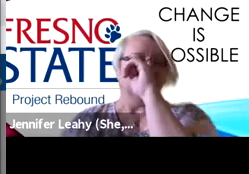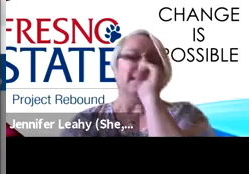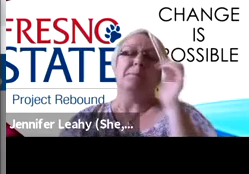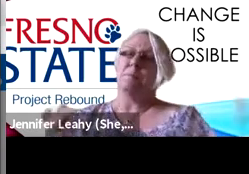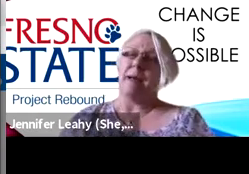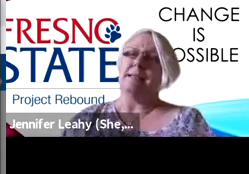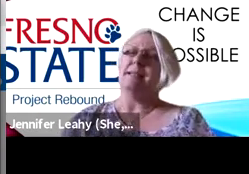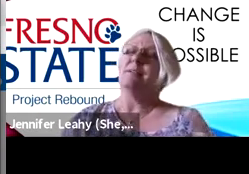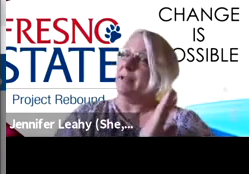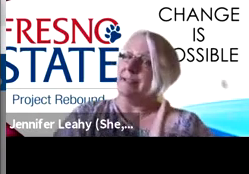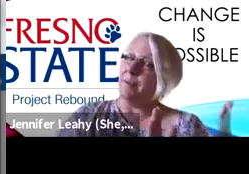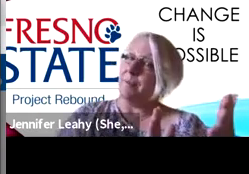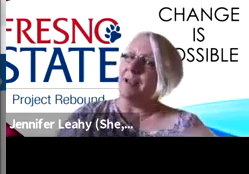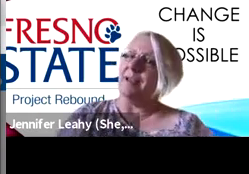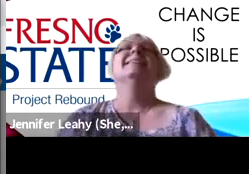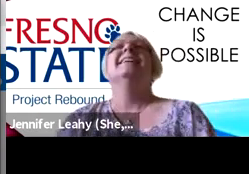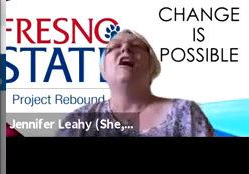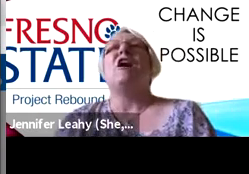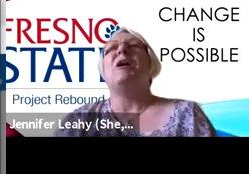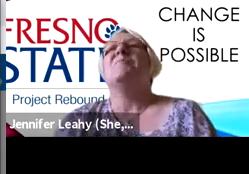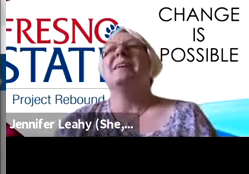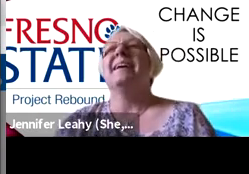pipeline, not to be repetitive, but in the pipeline,